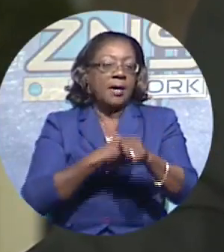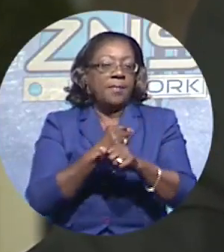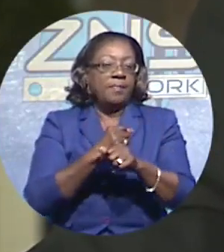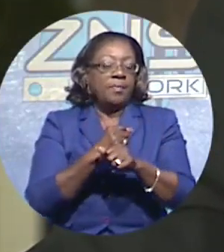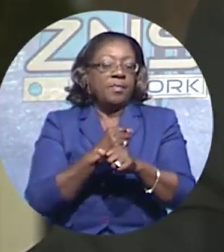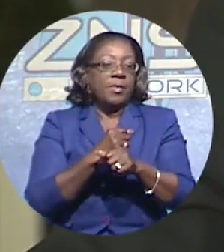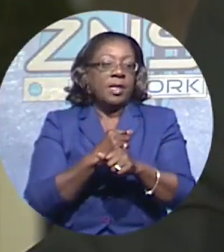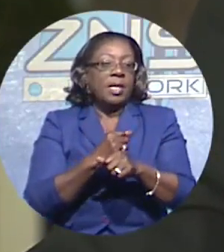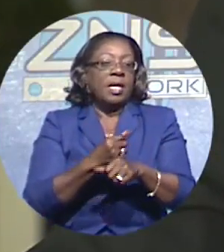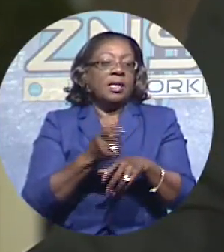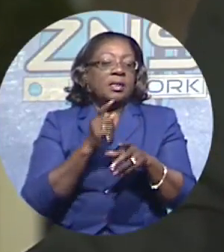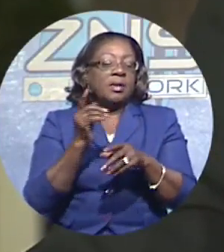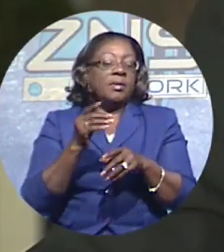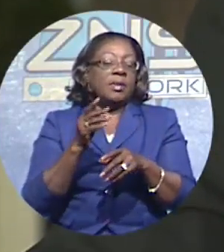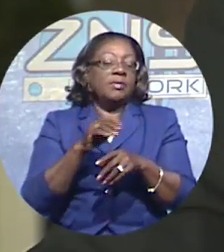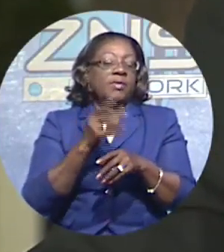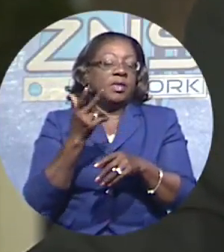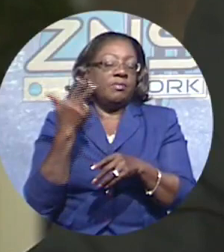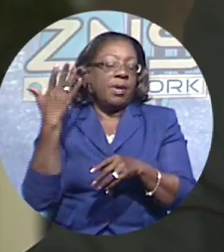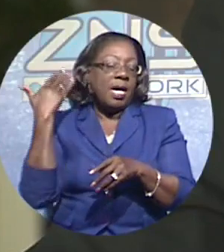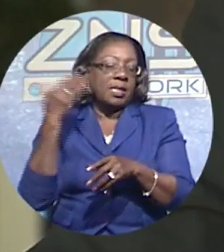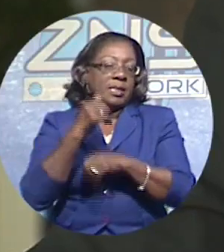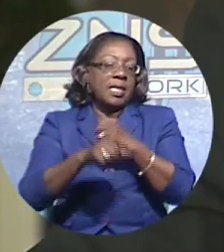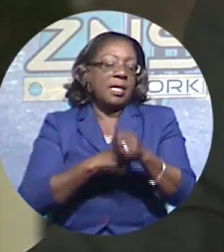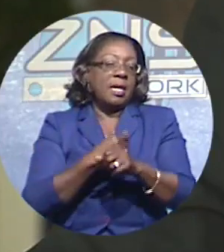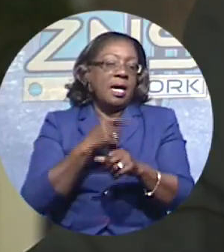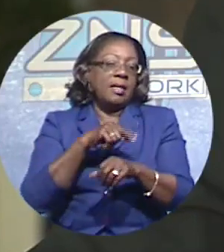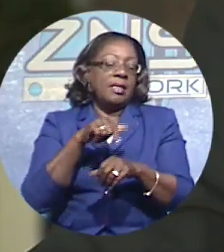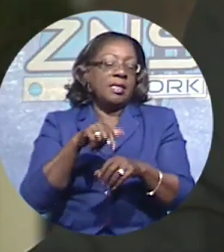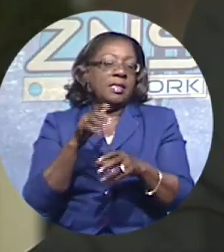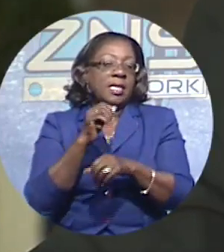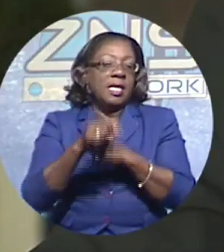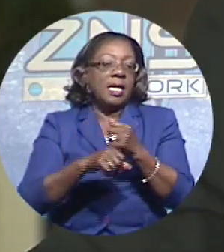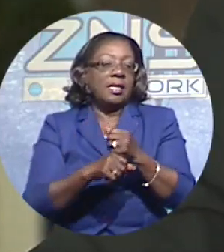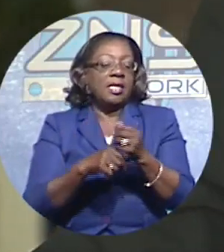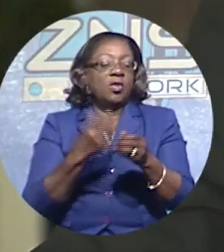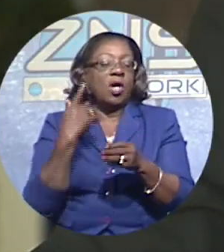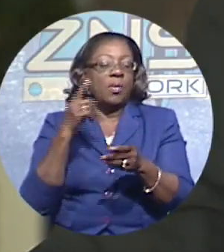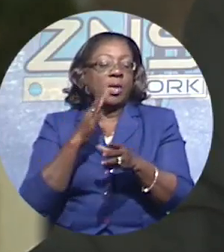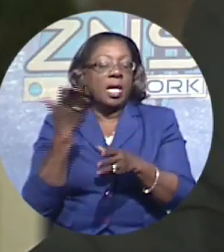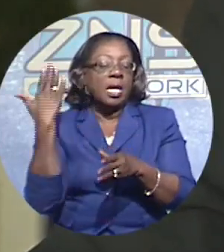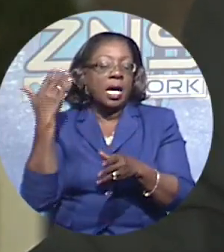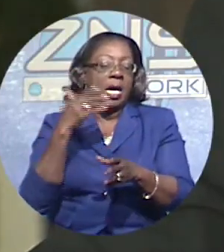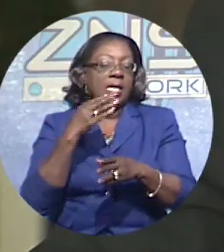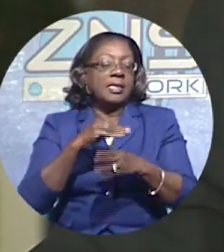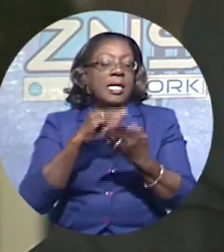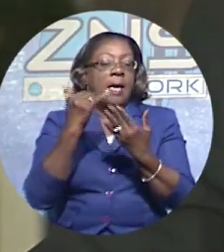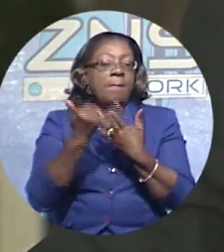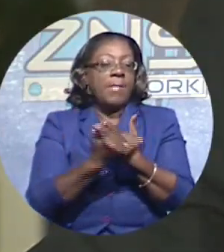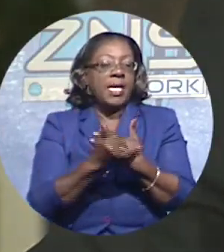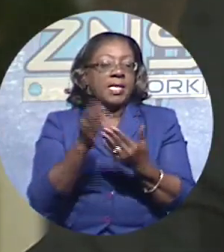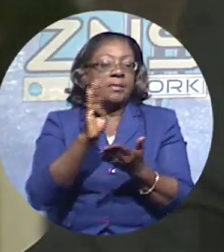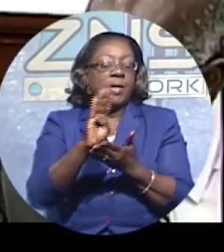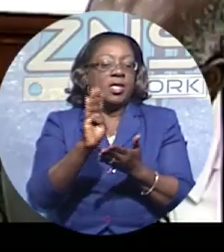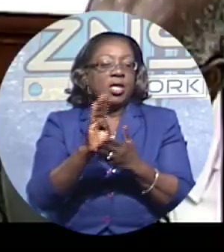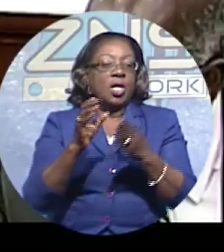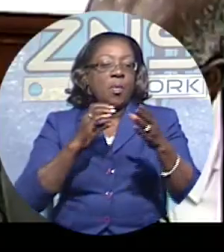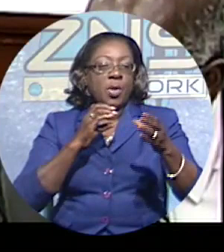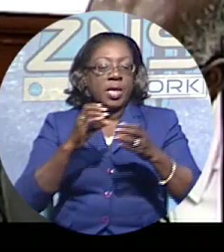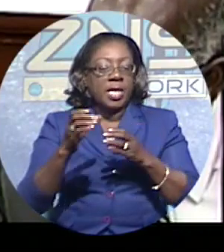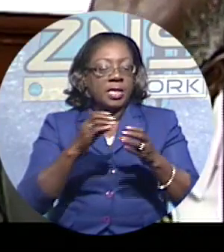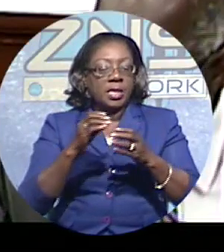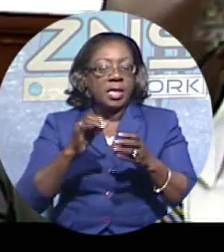deficit objective for 2013-2014 that it set out in last May's budget communication. I